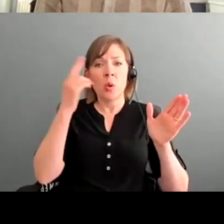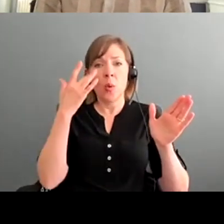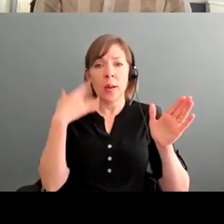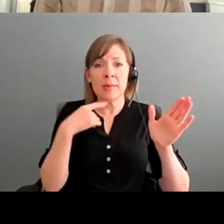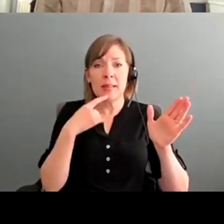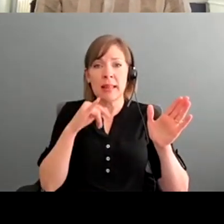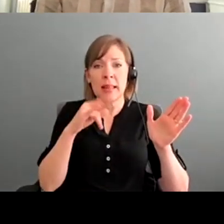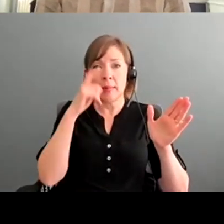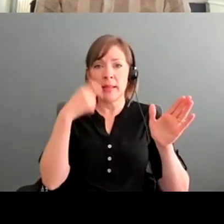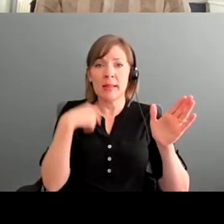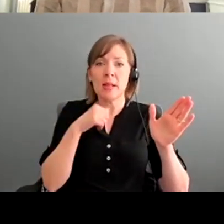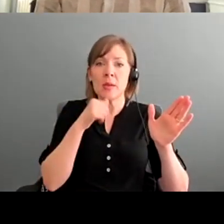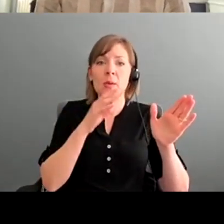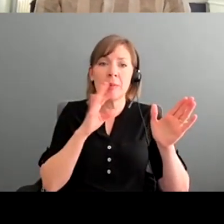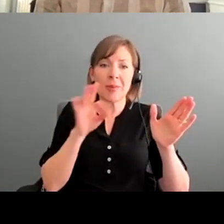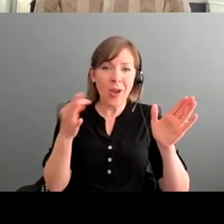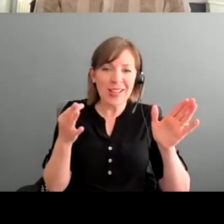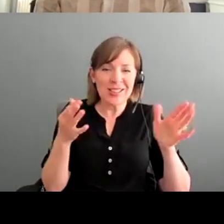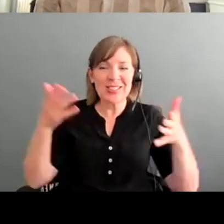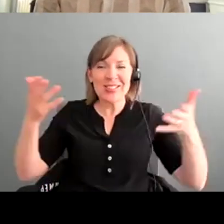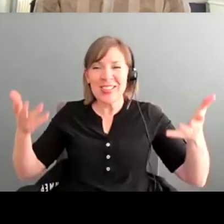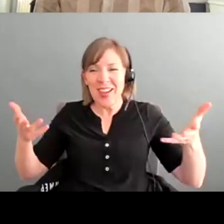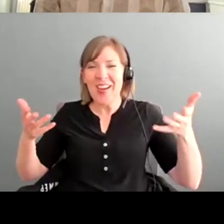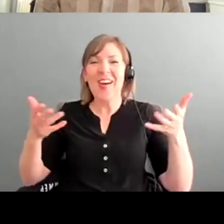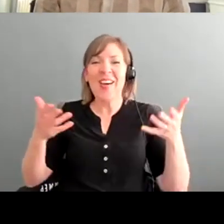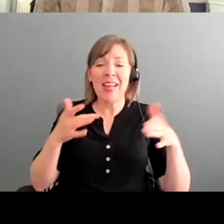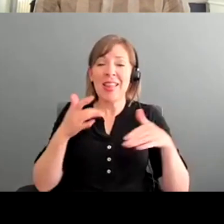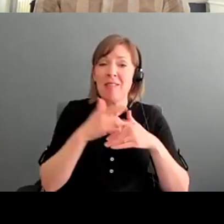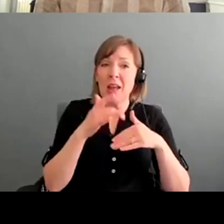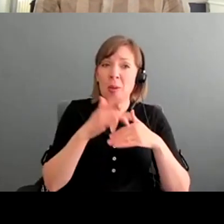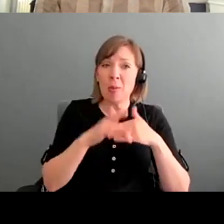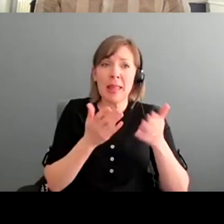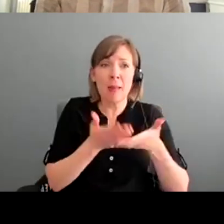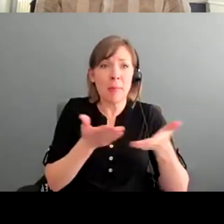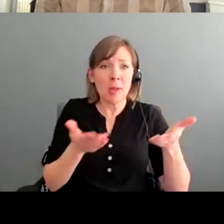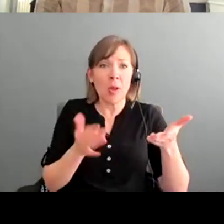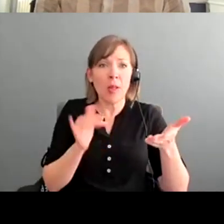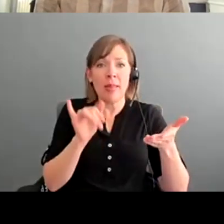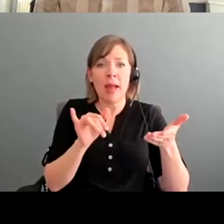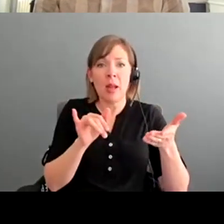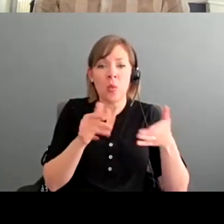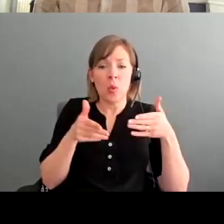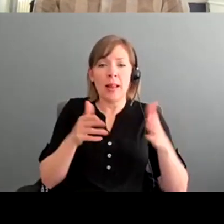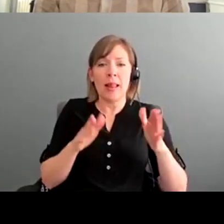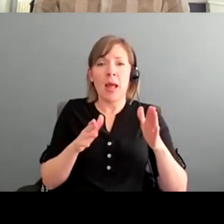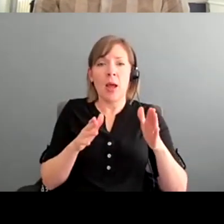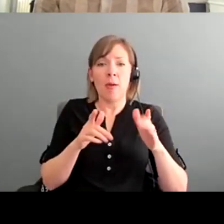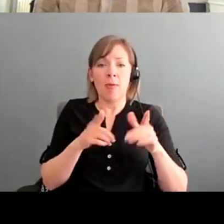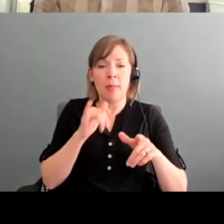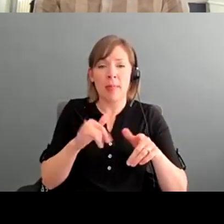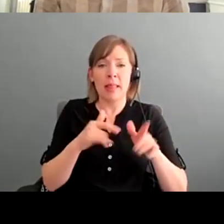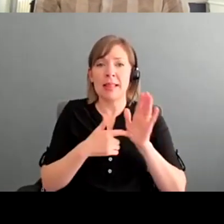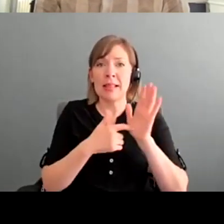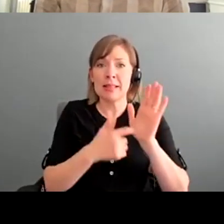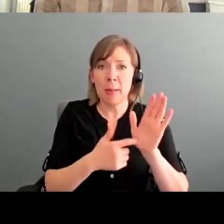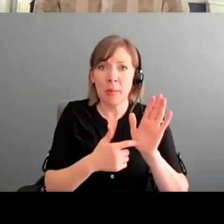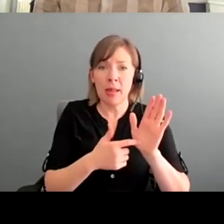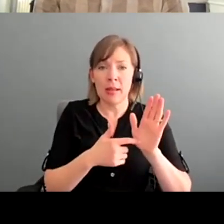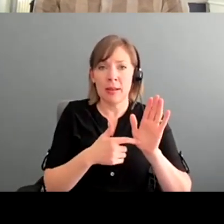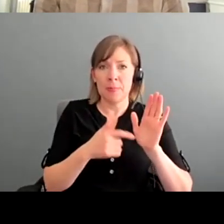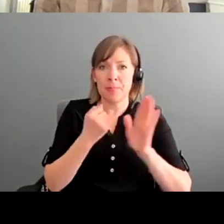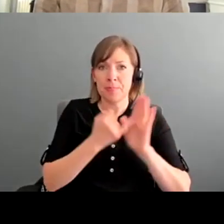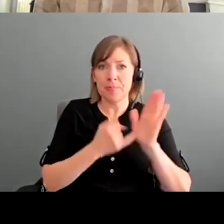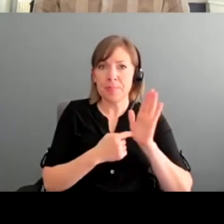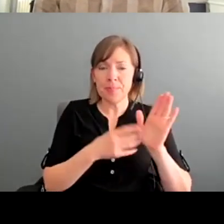that is because I don't speak French. So, the availability of materials that was allowed by this exhibit, and